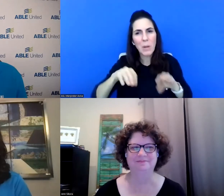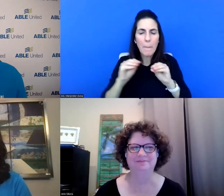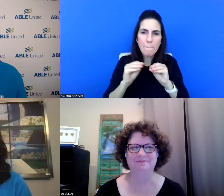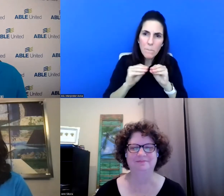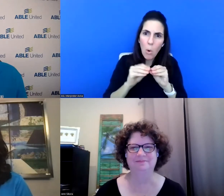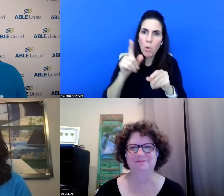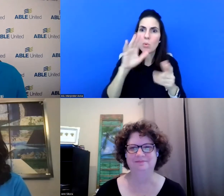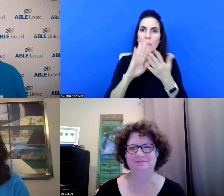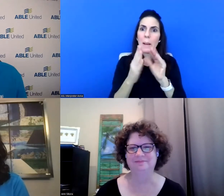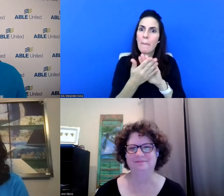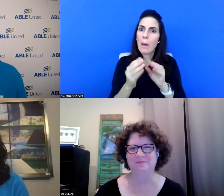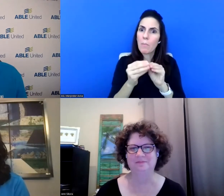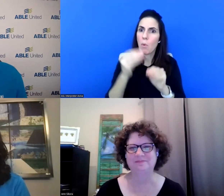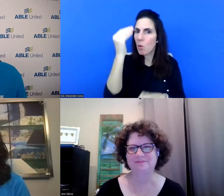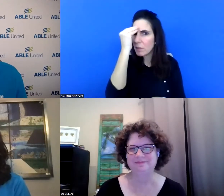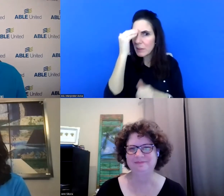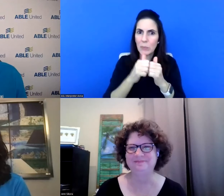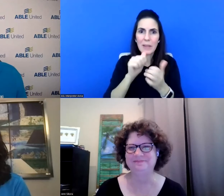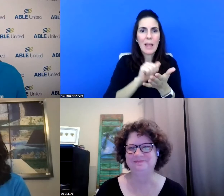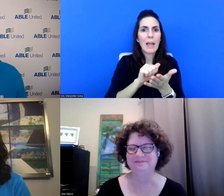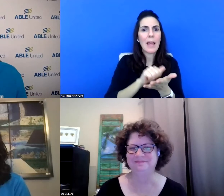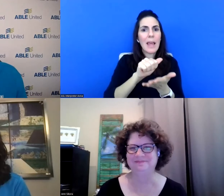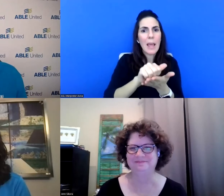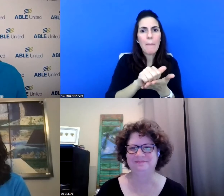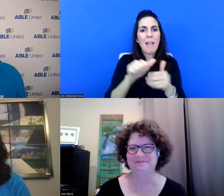more familiar with all things Able accounts.